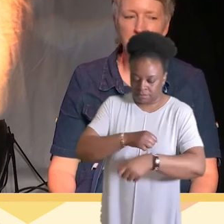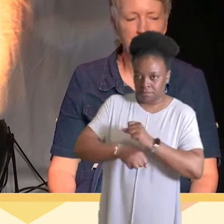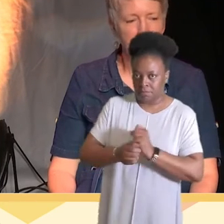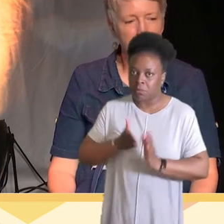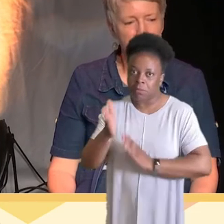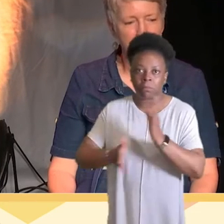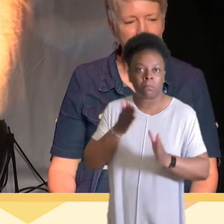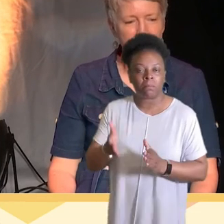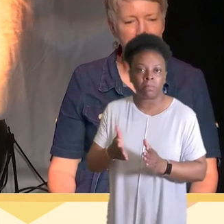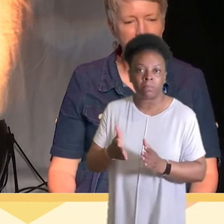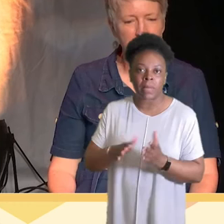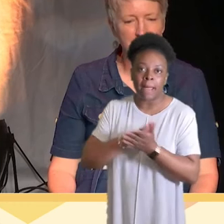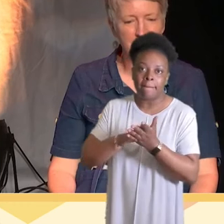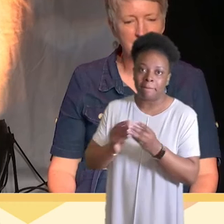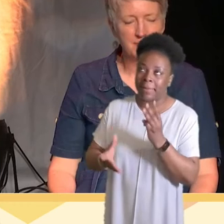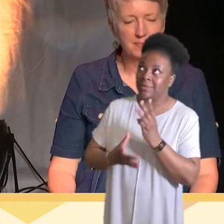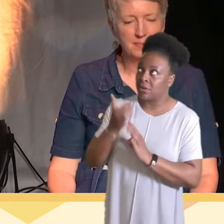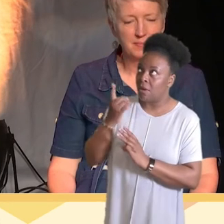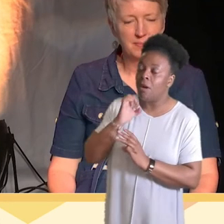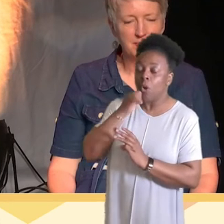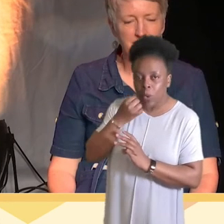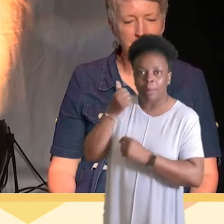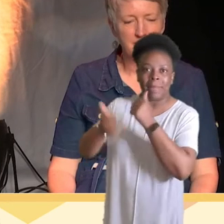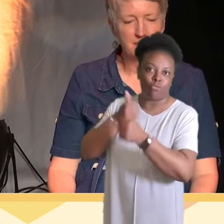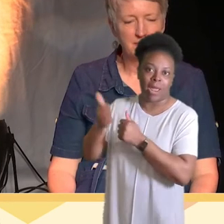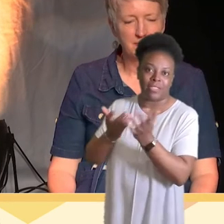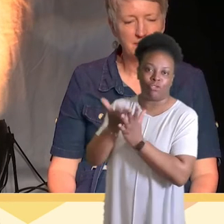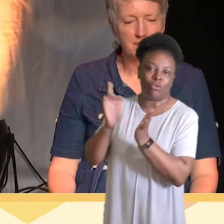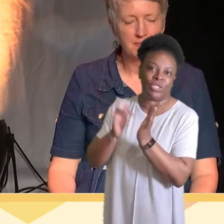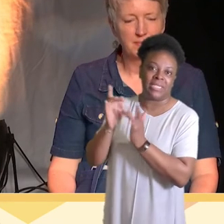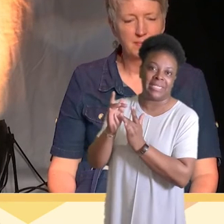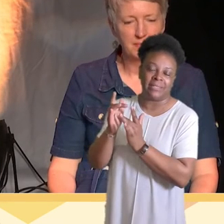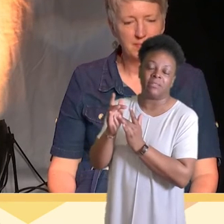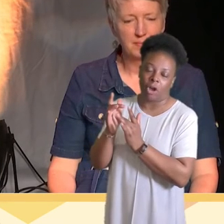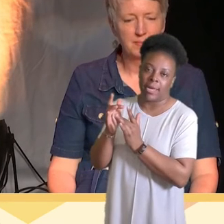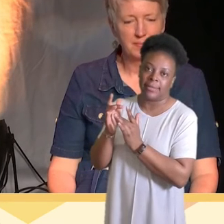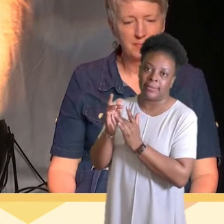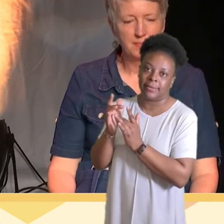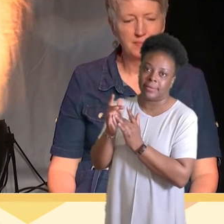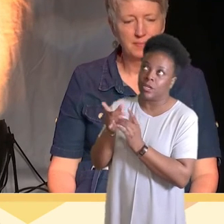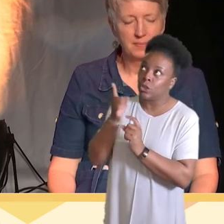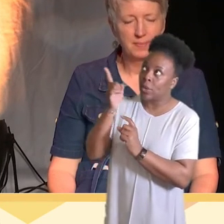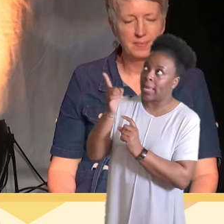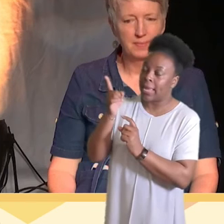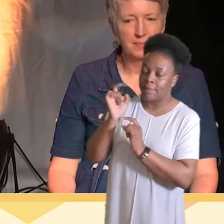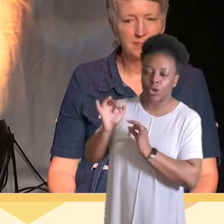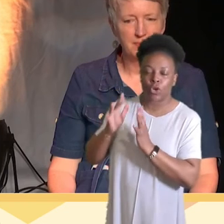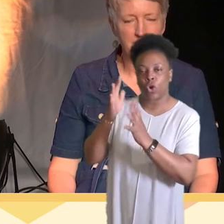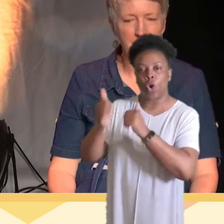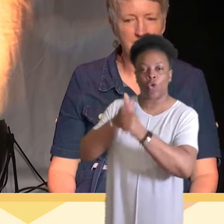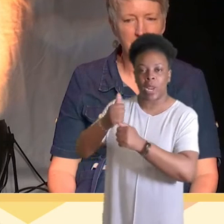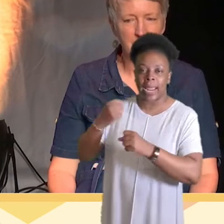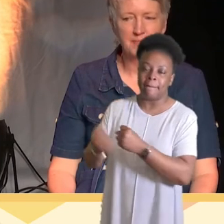be praised through Jesus Christ. To him be the glory and power for ever and